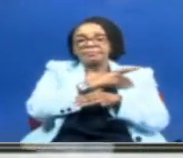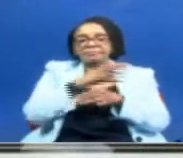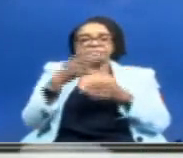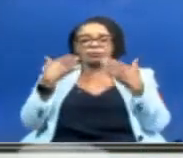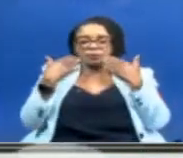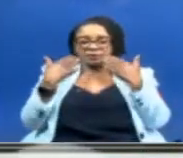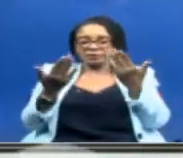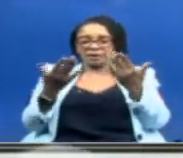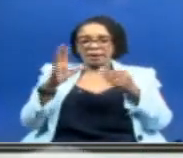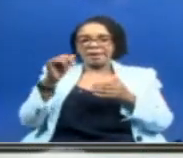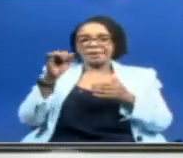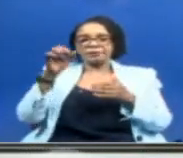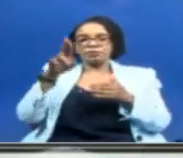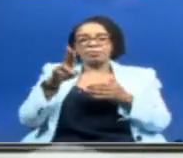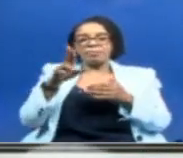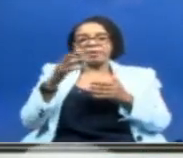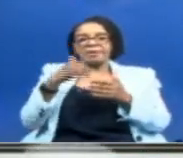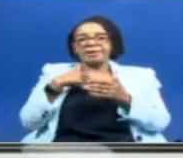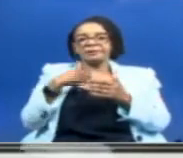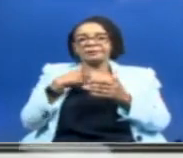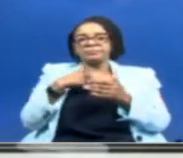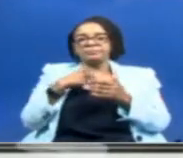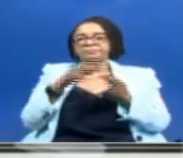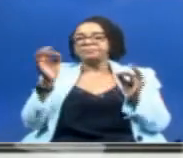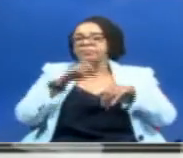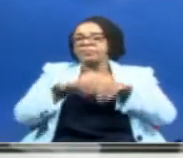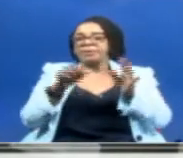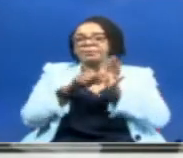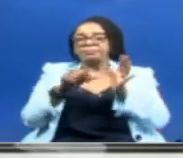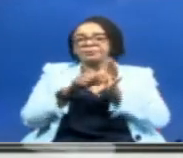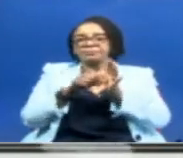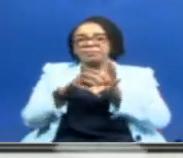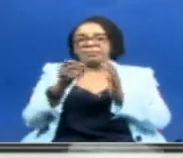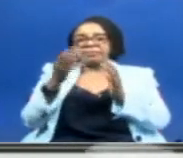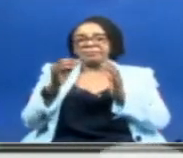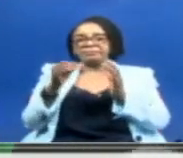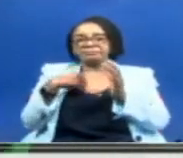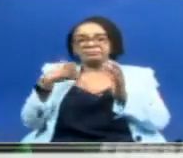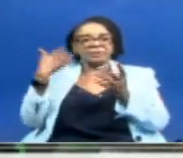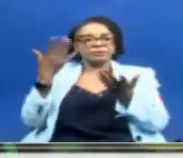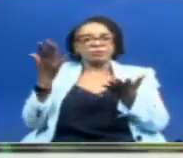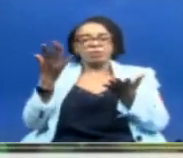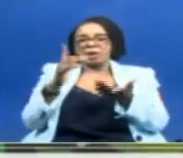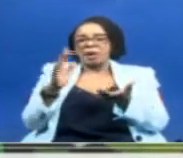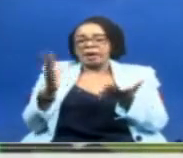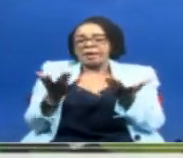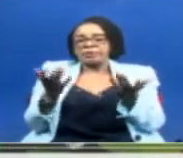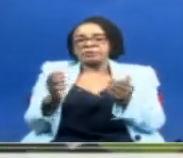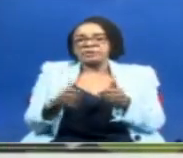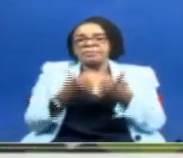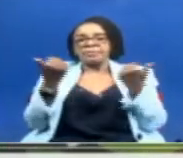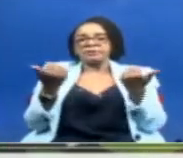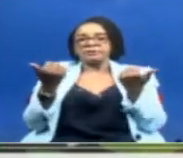Ayub has long-term problems. So you see in the end, I don't know how it happens that everything come to